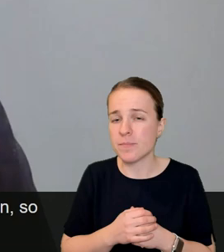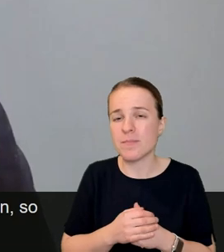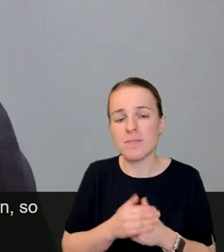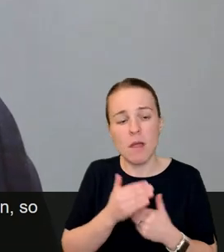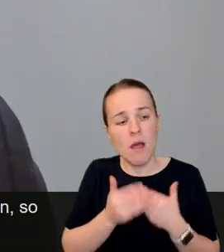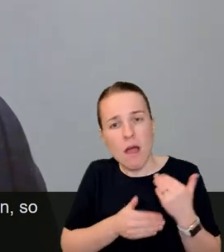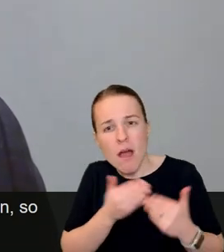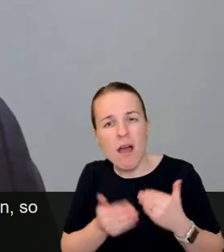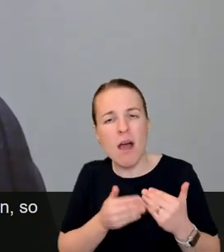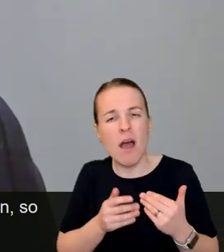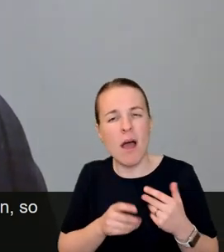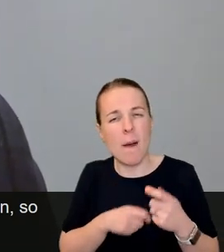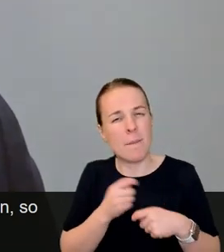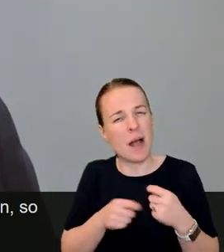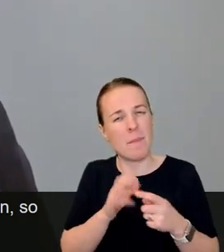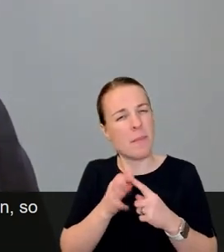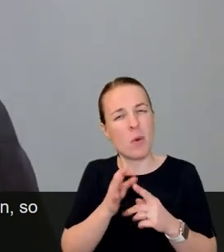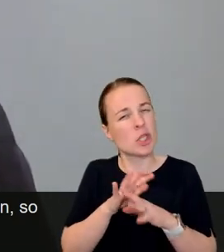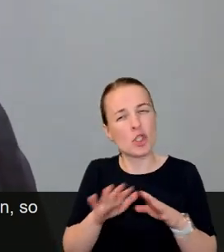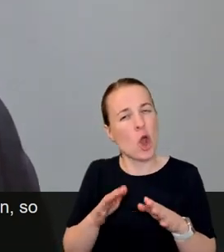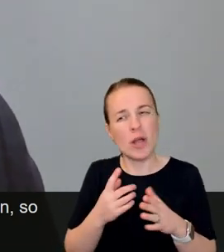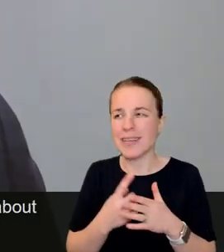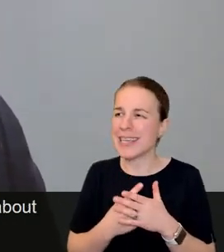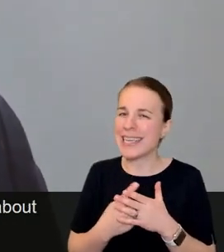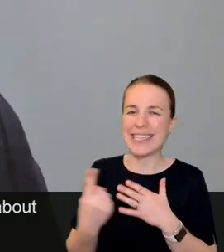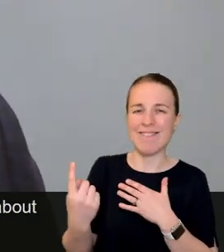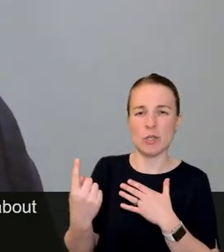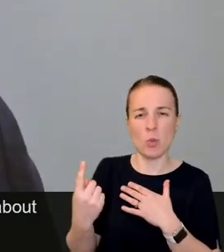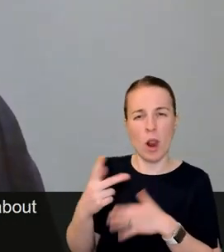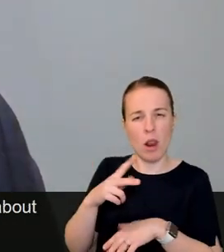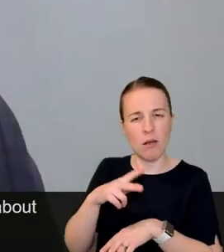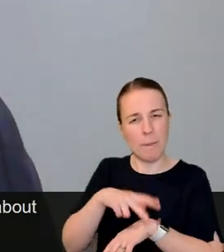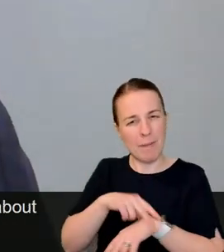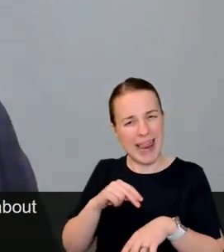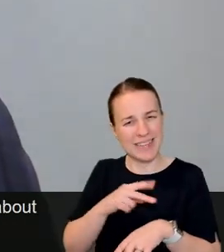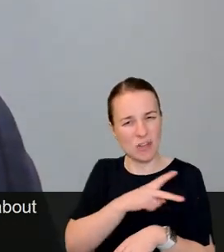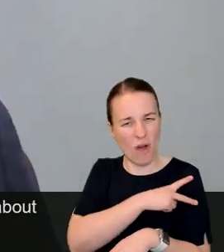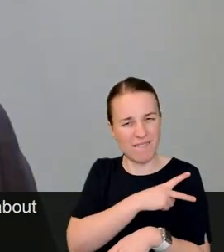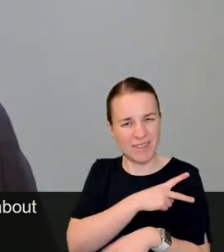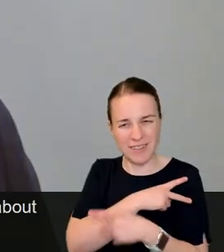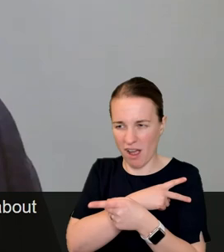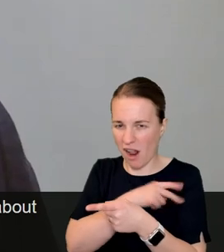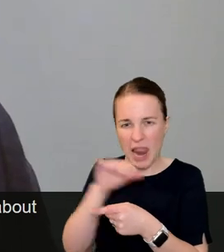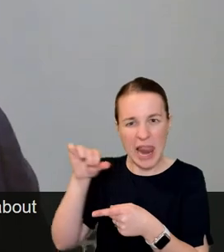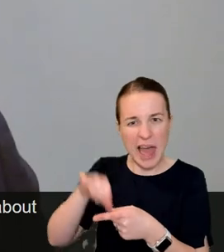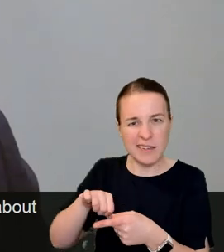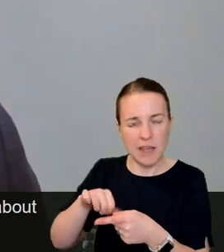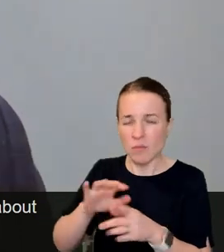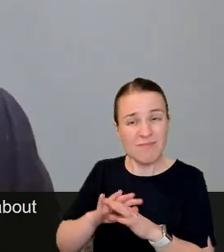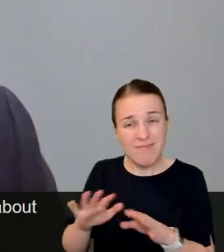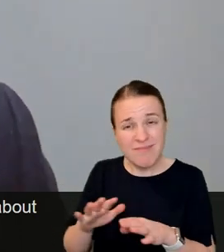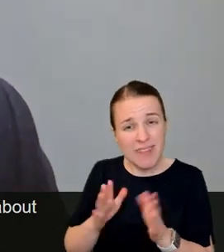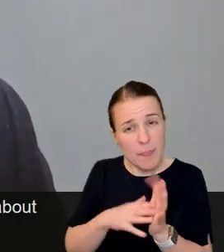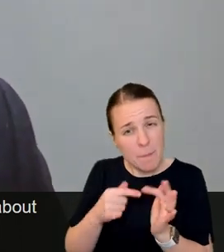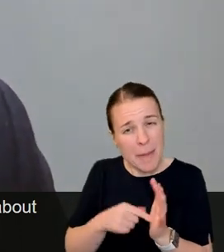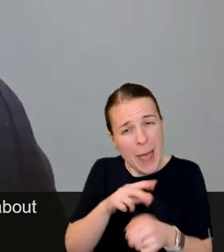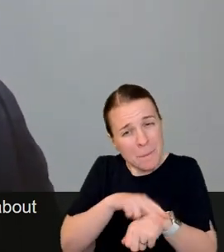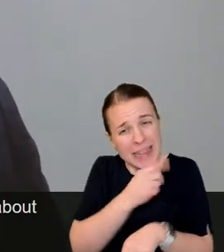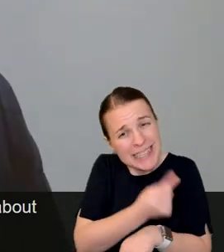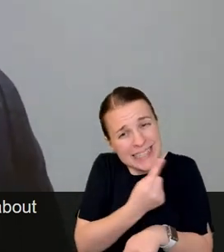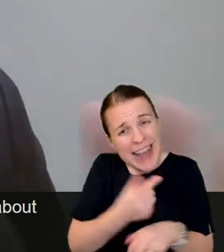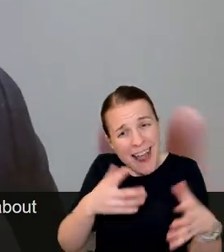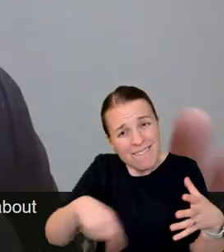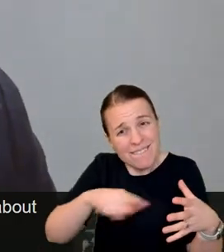about individual officers letting down the Met, it's about the Met letting down Londoners as a whole. And